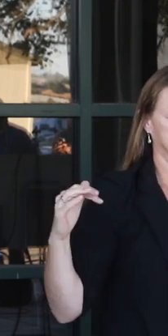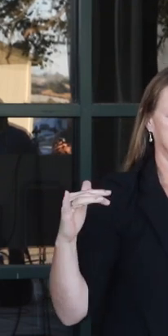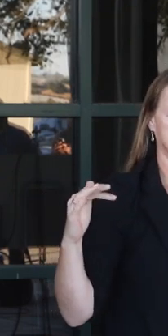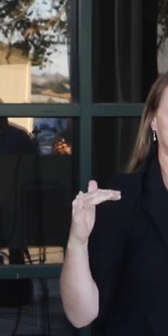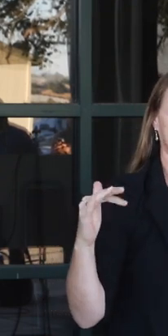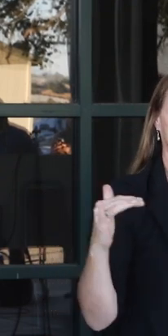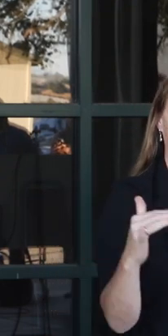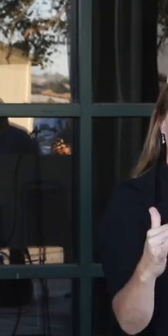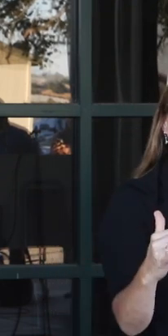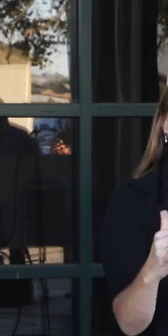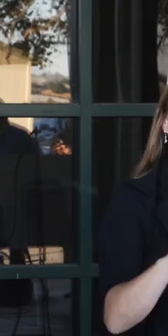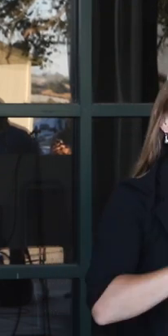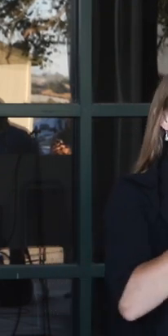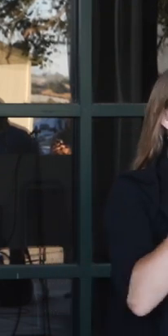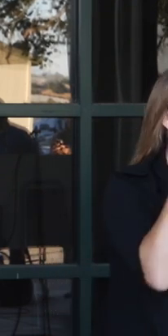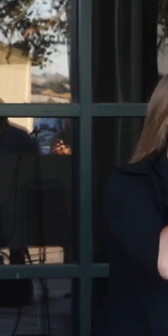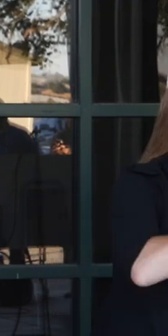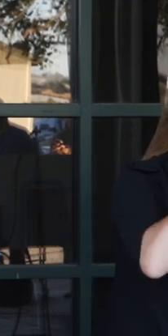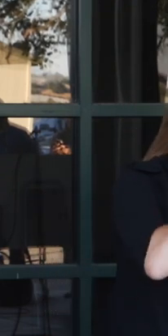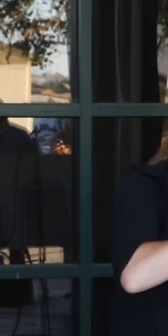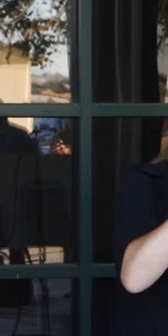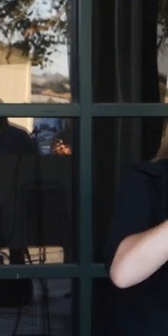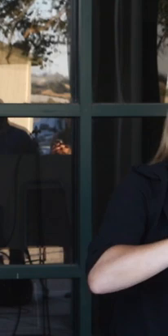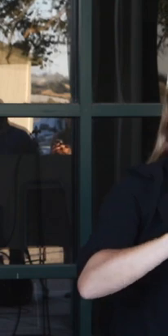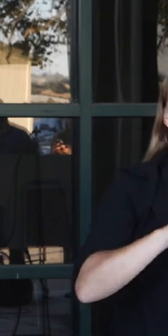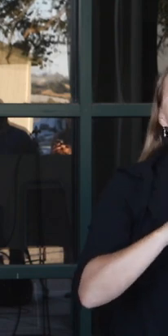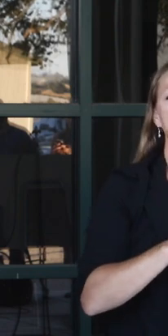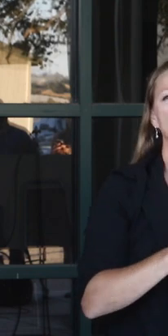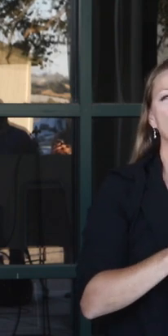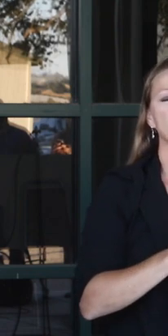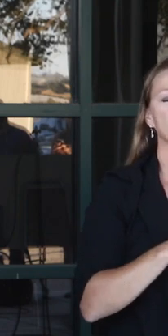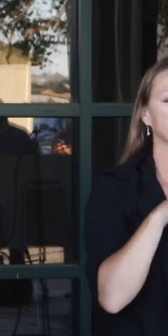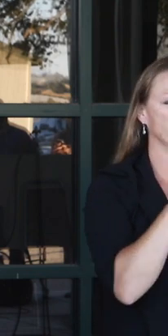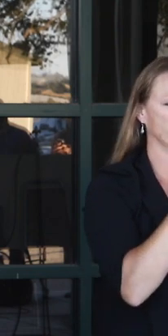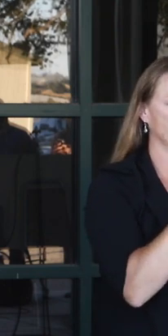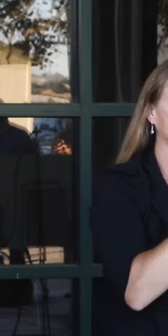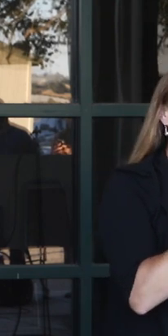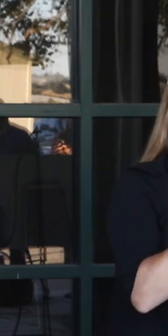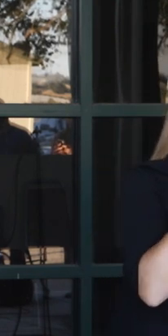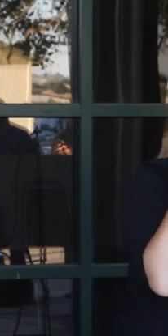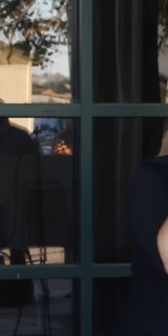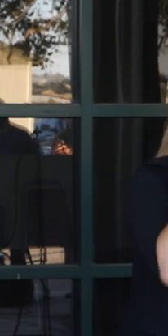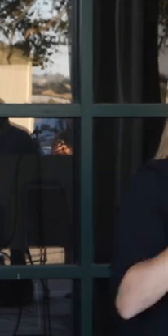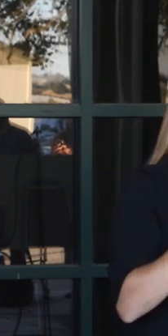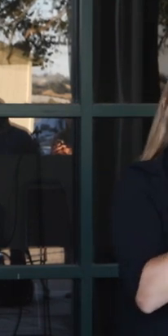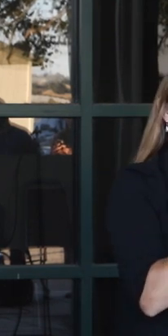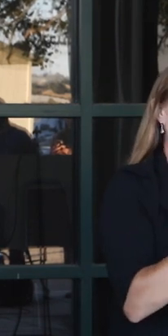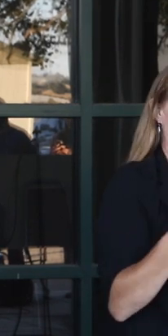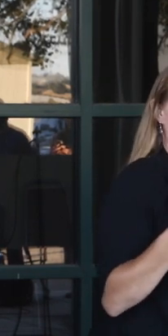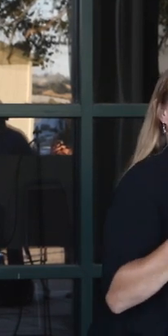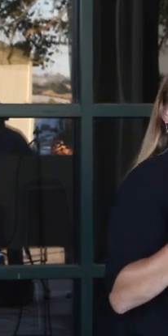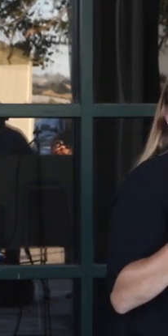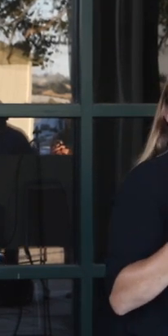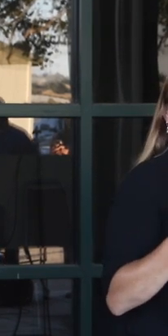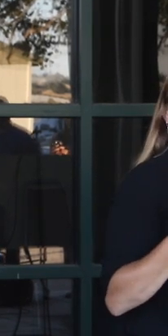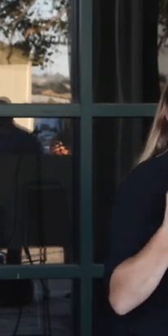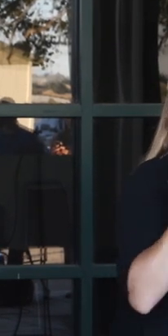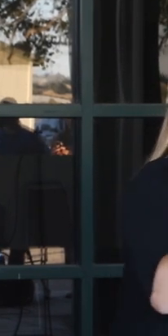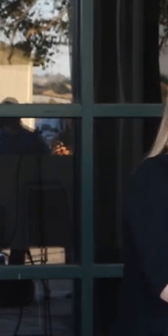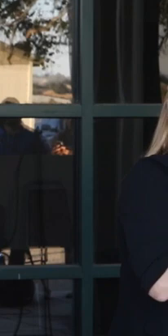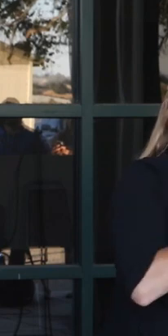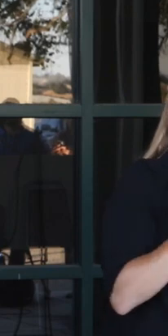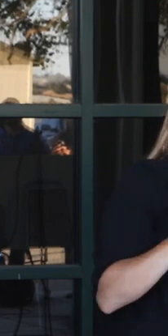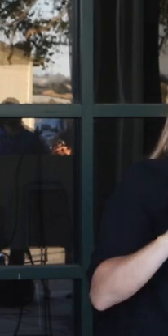plan. And the suspect, who was hiding nearby one of our containment units,